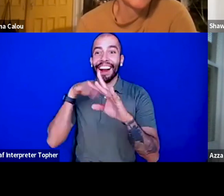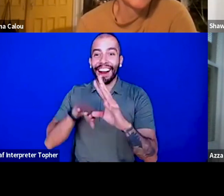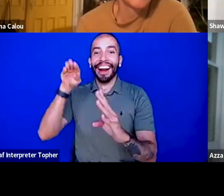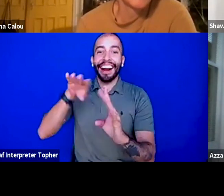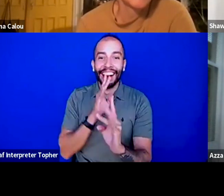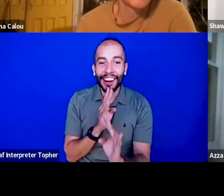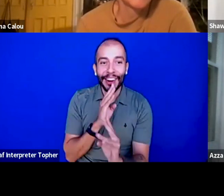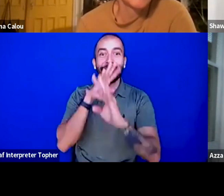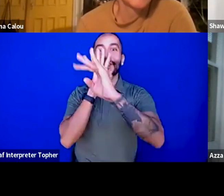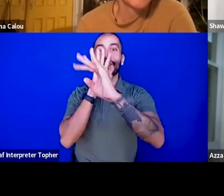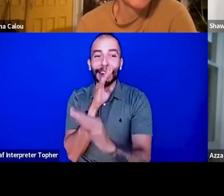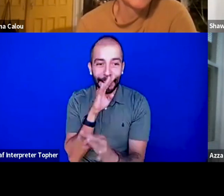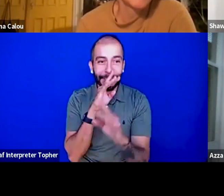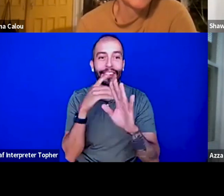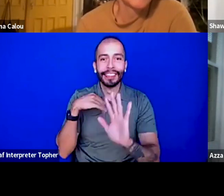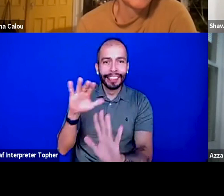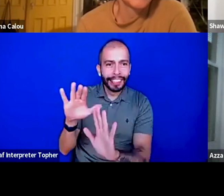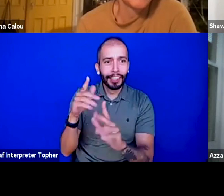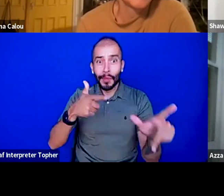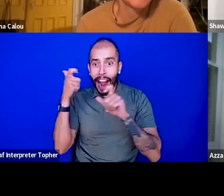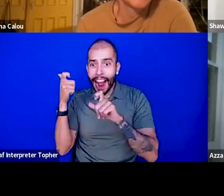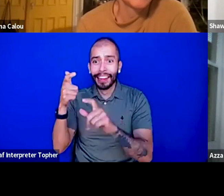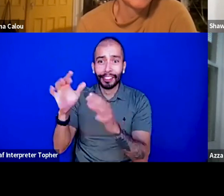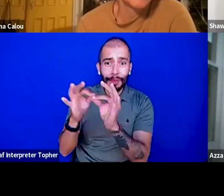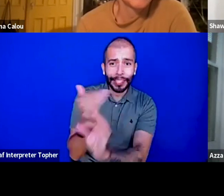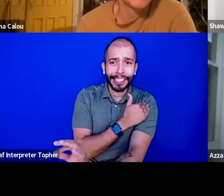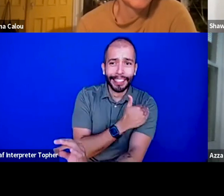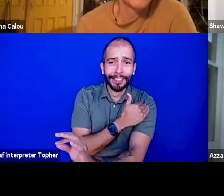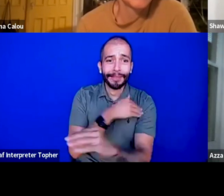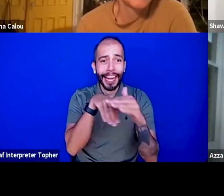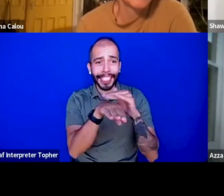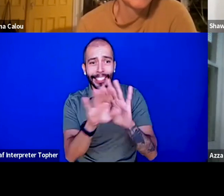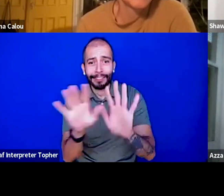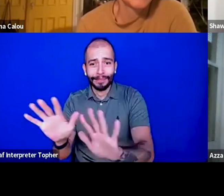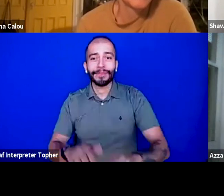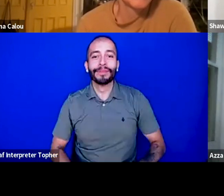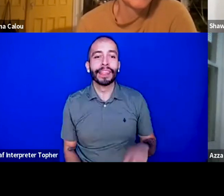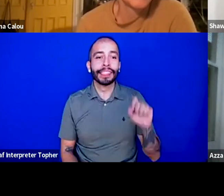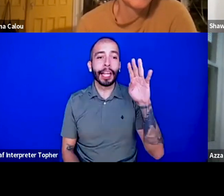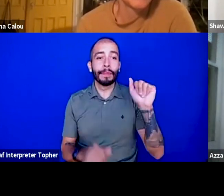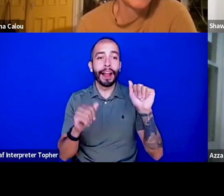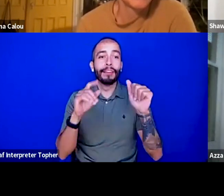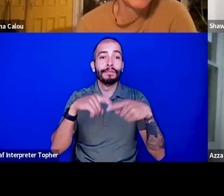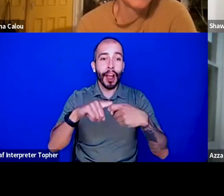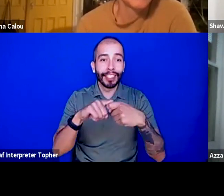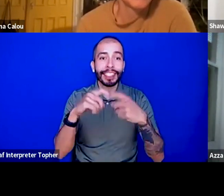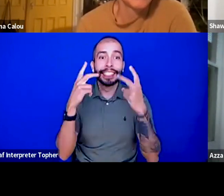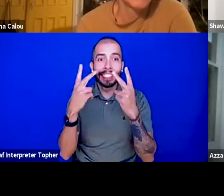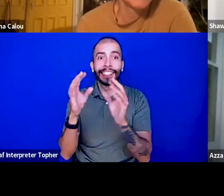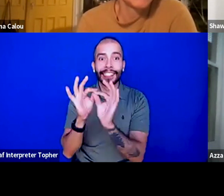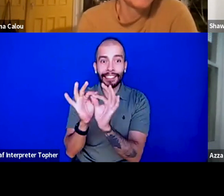y'all. Pause. This is Selima. I see that interpreter Aaron, deaf interpreter Aaron has their hand